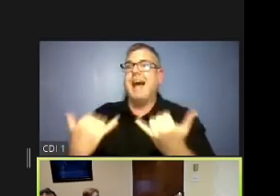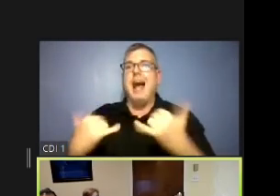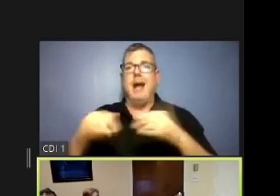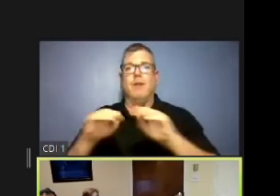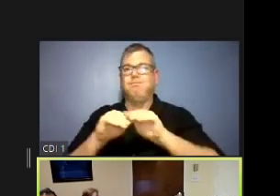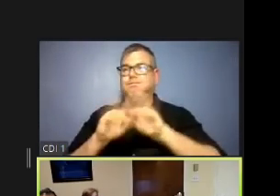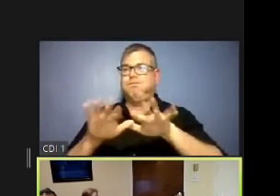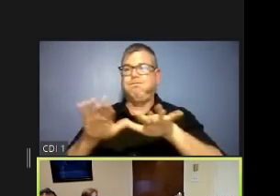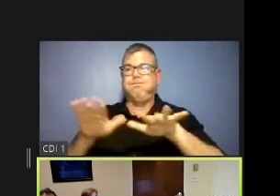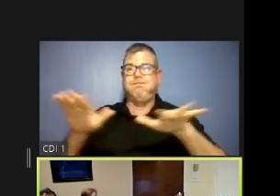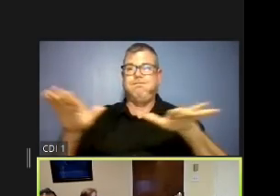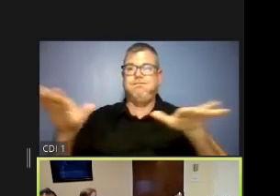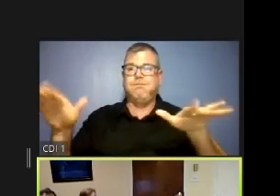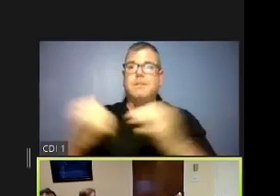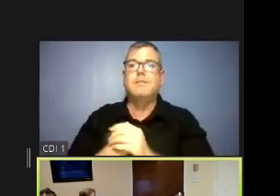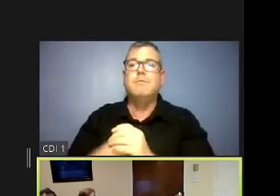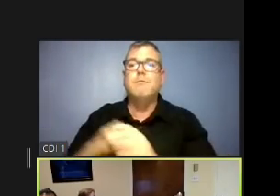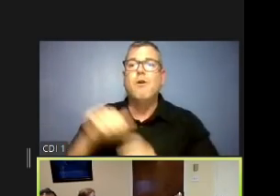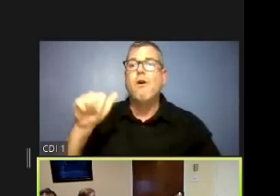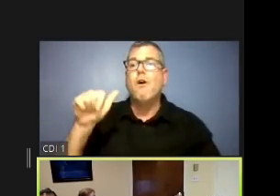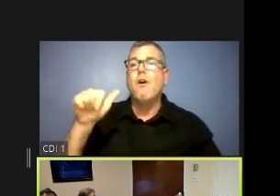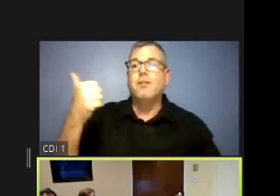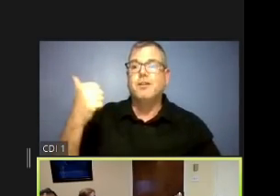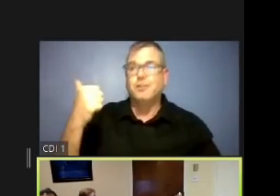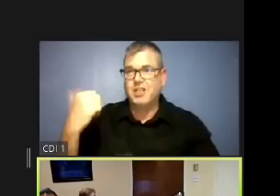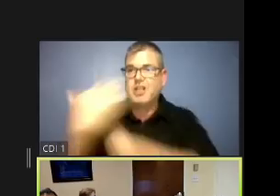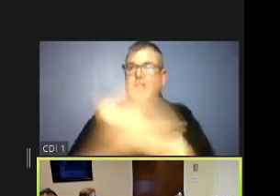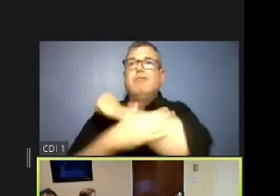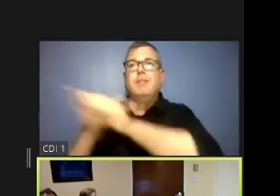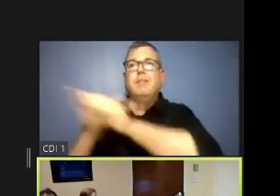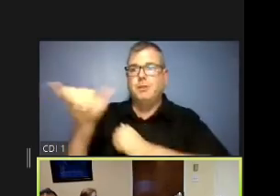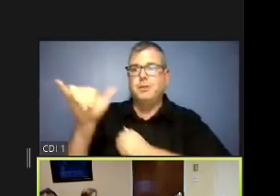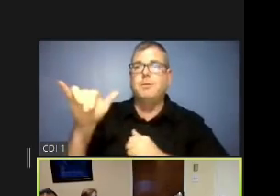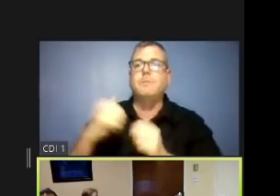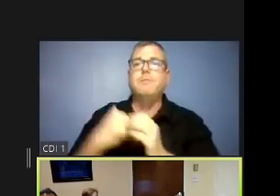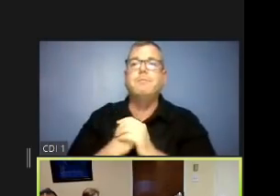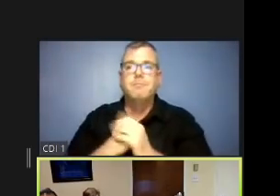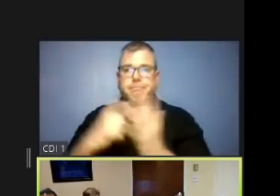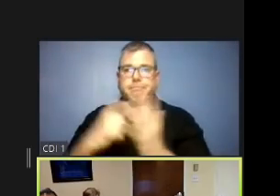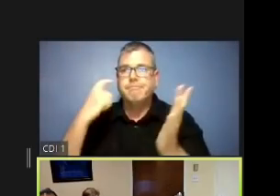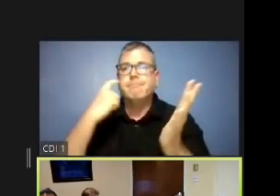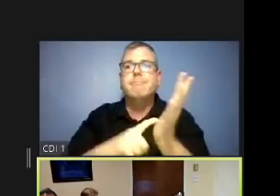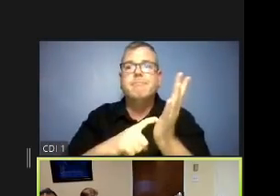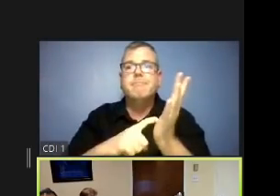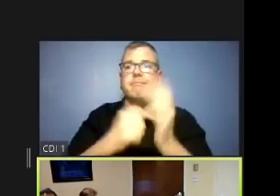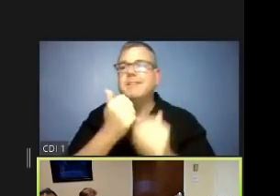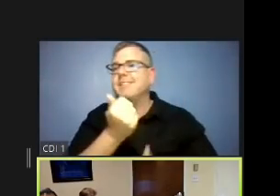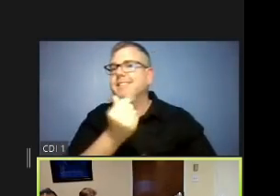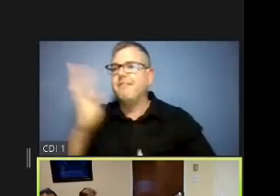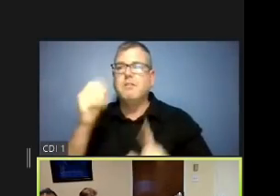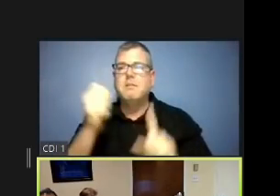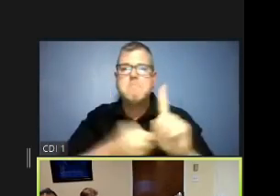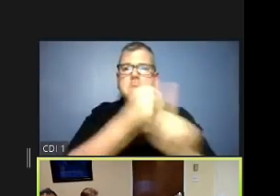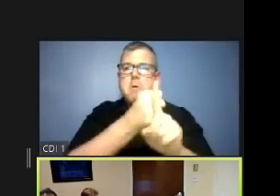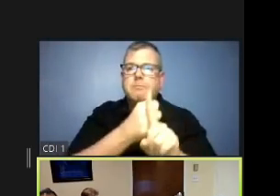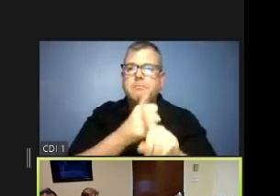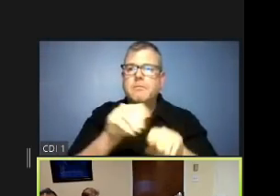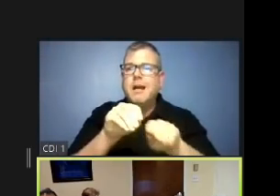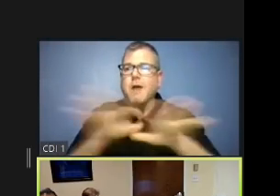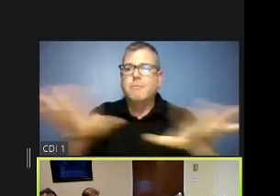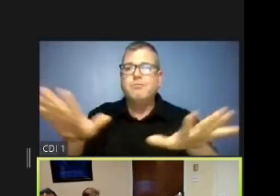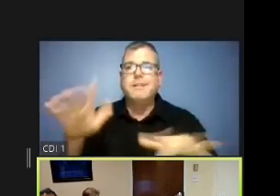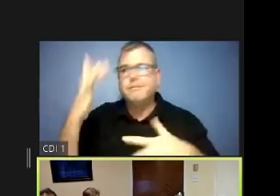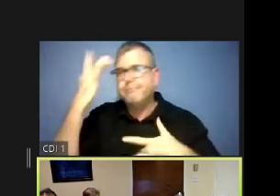seen in several large outbreaks in Santa Clara County, including the large outbreak in San Jose in late December